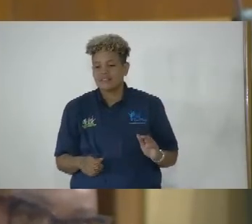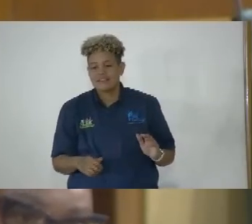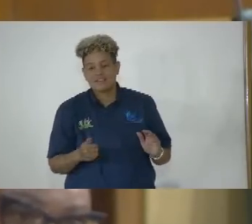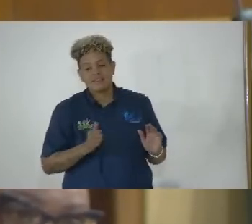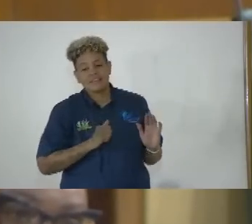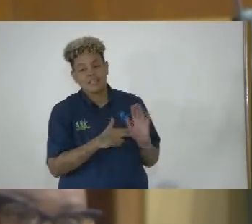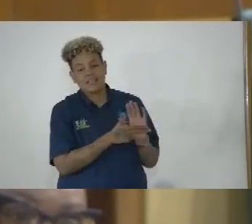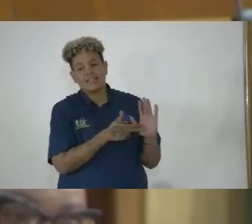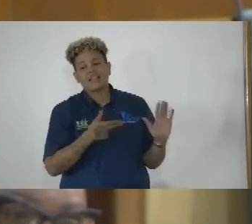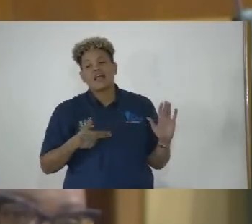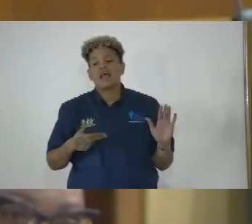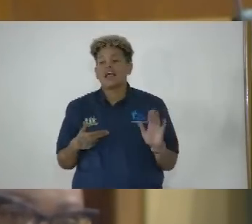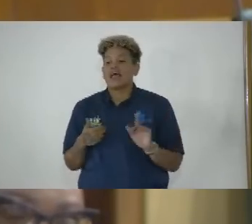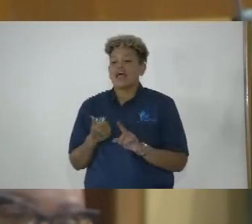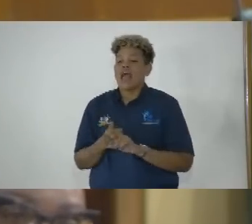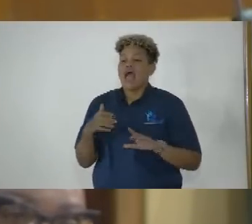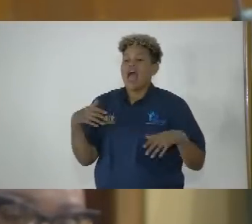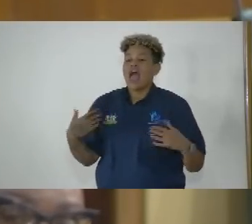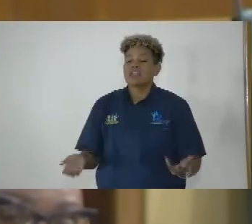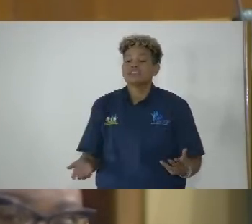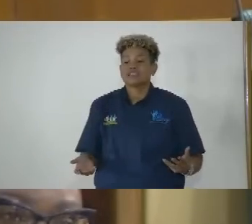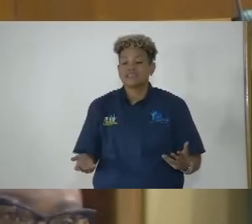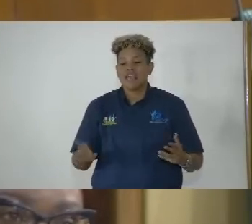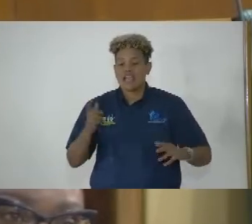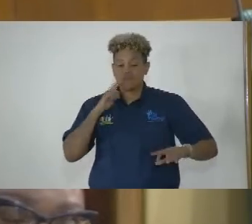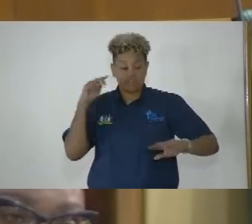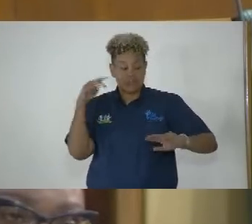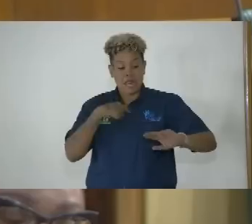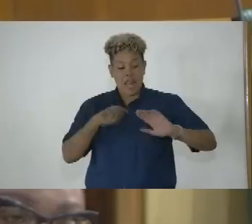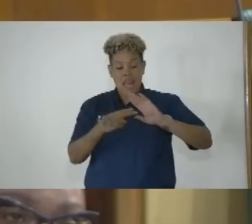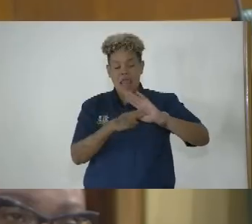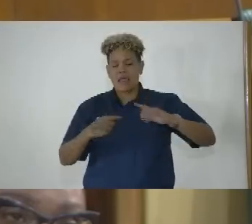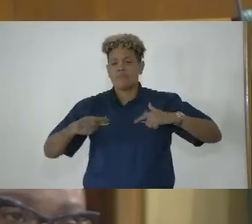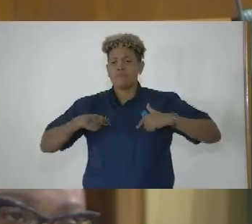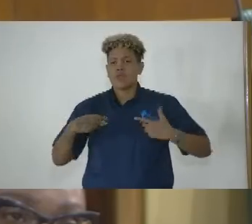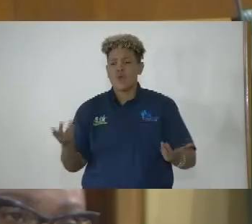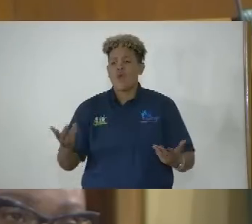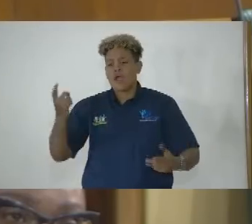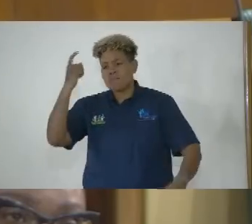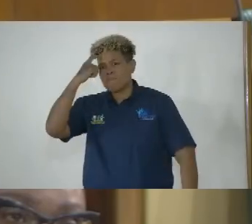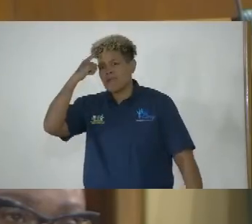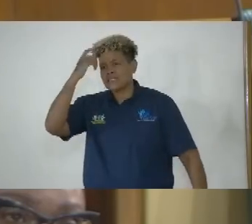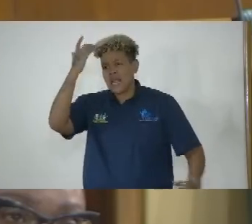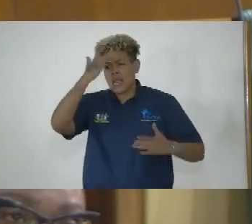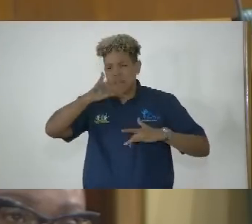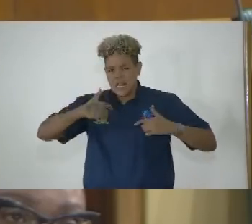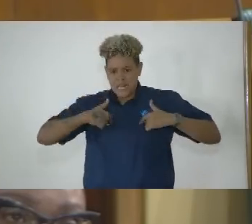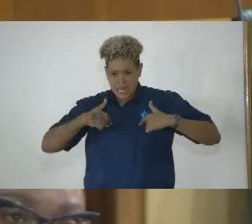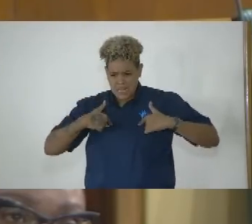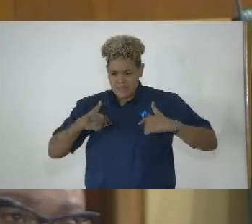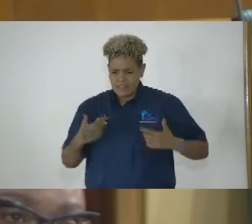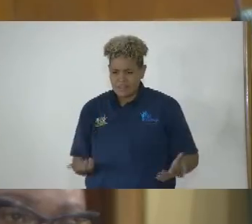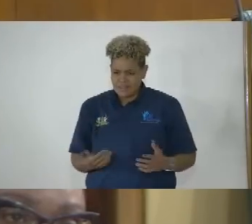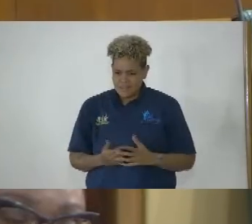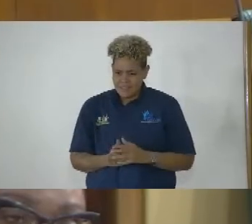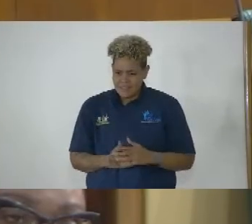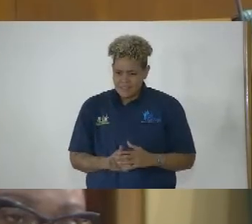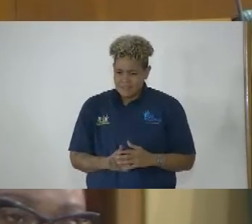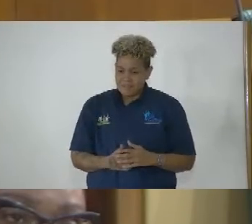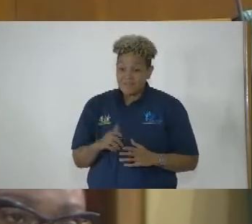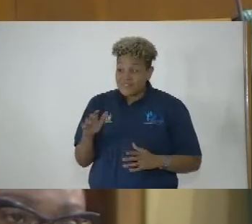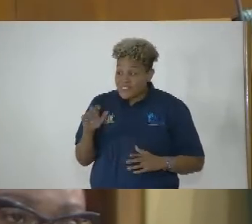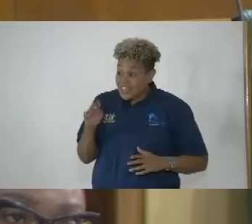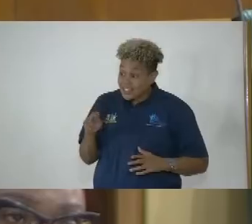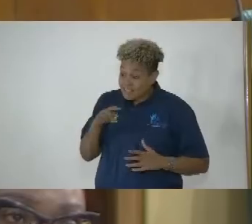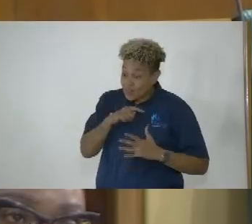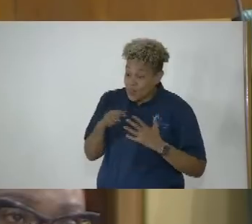I am labeled as being mentally ill. And even